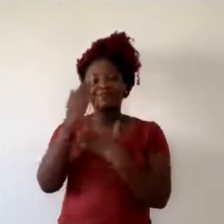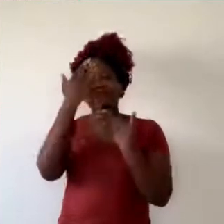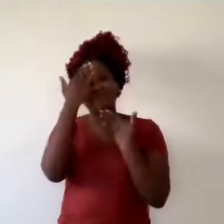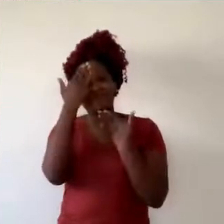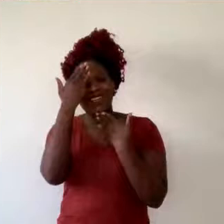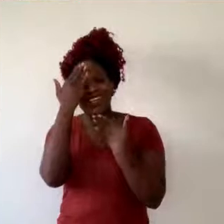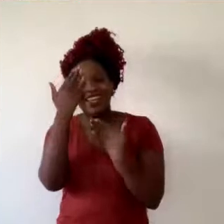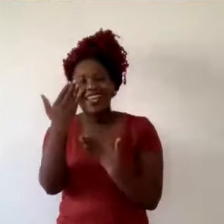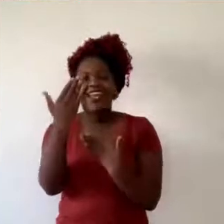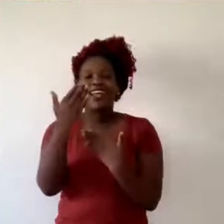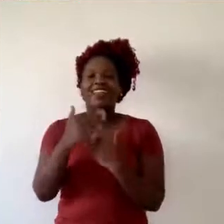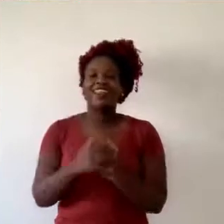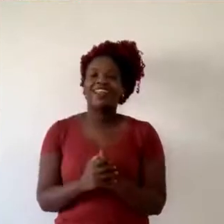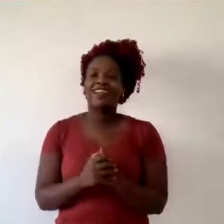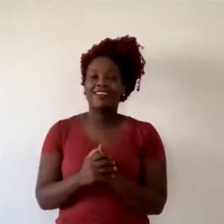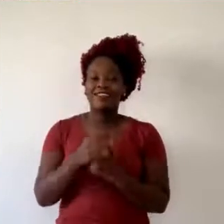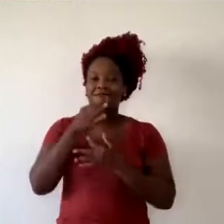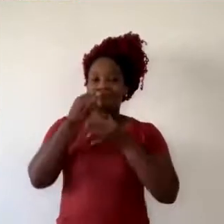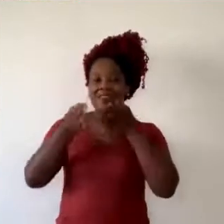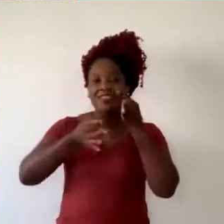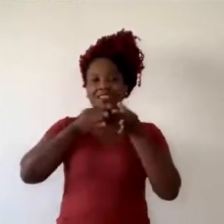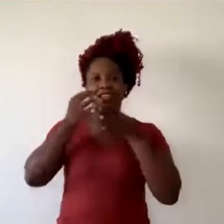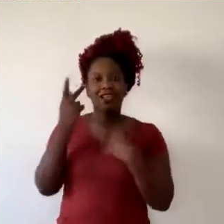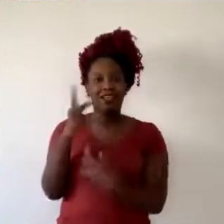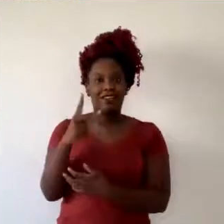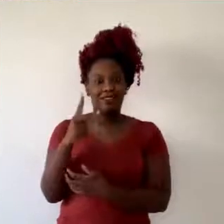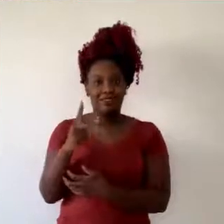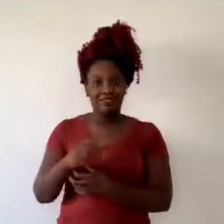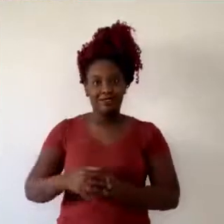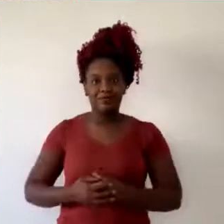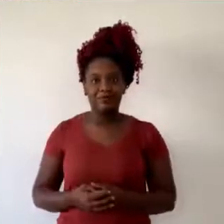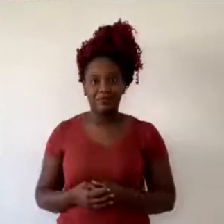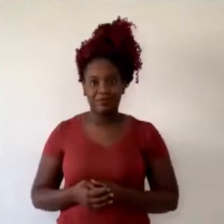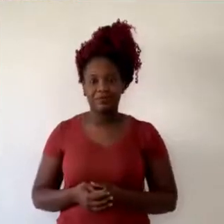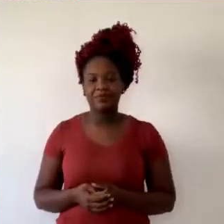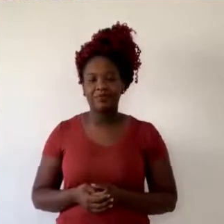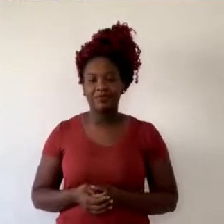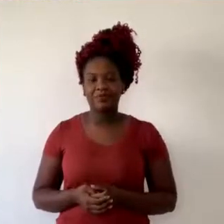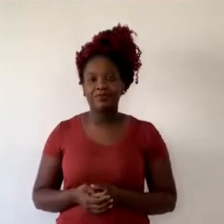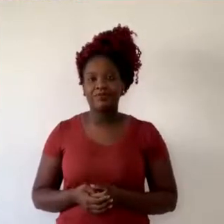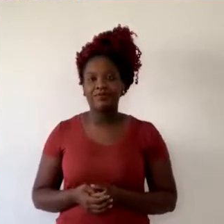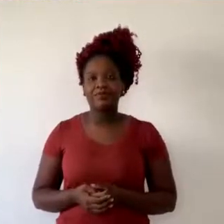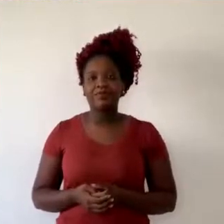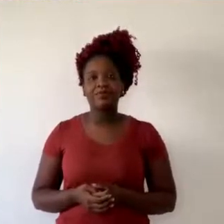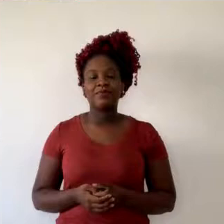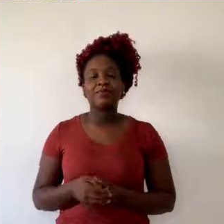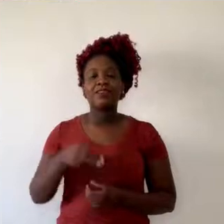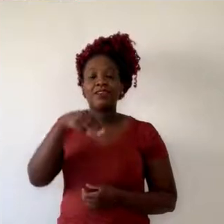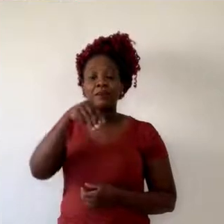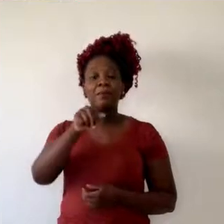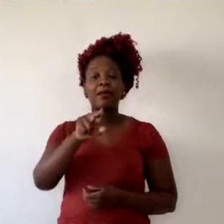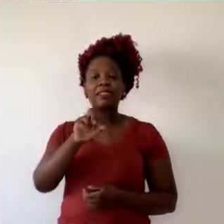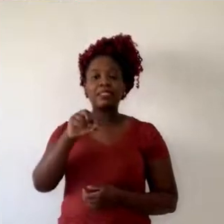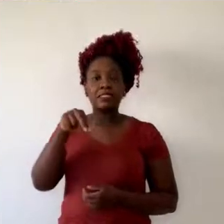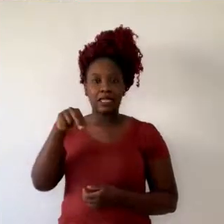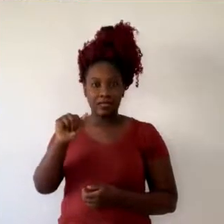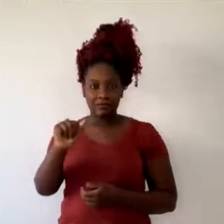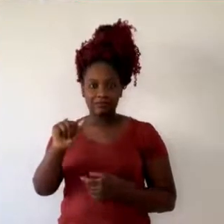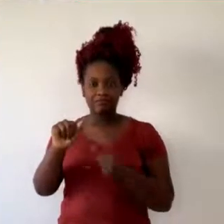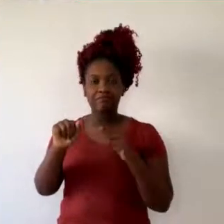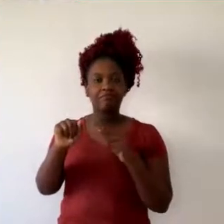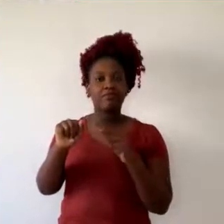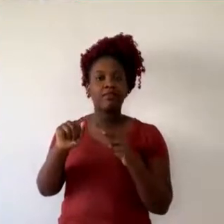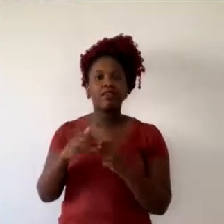this and to provide support to this population. Thank you. At Marina, I would like to